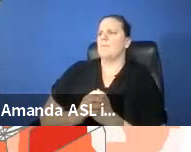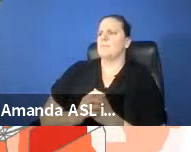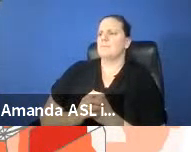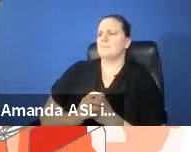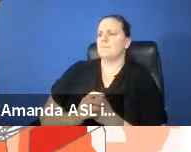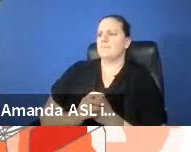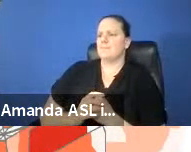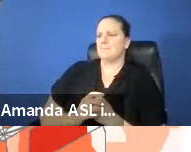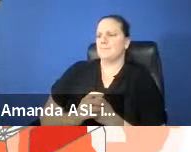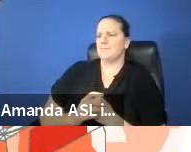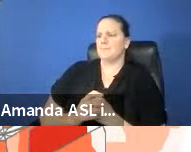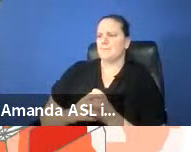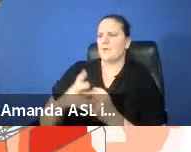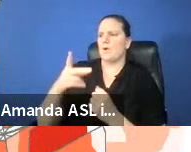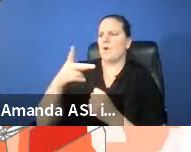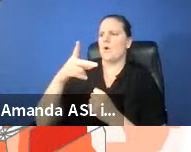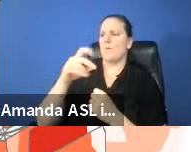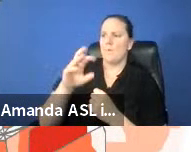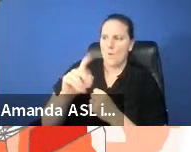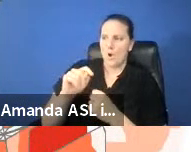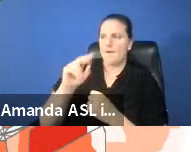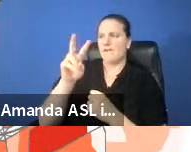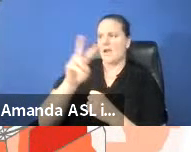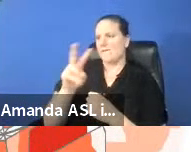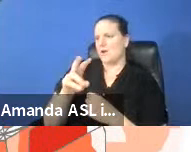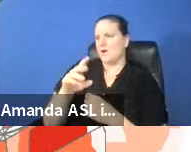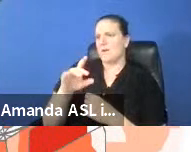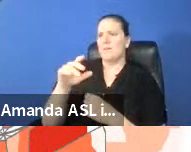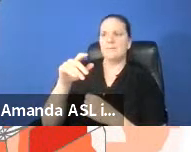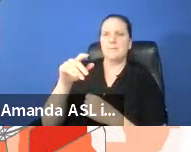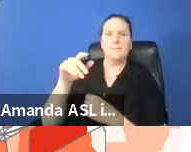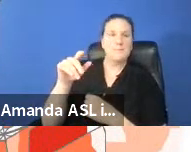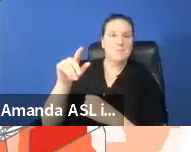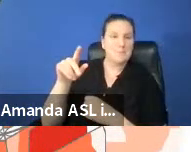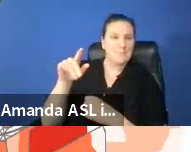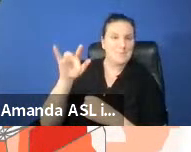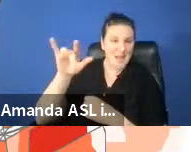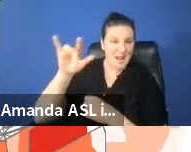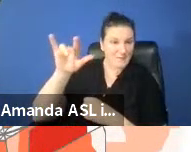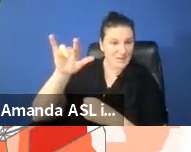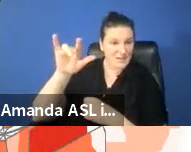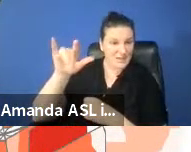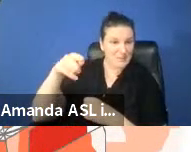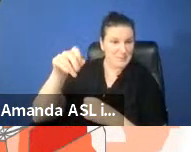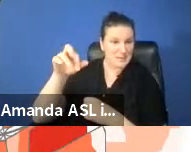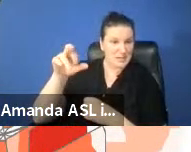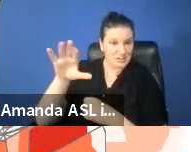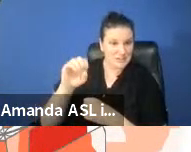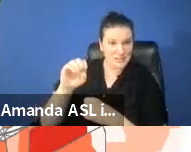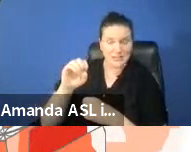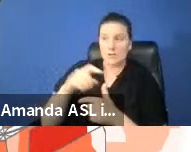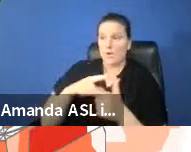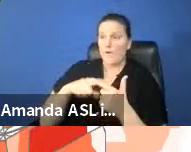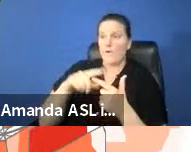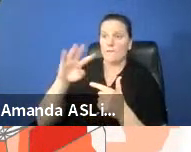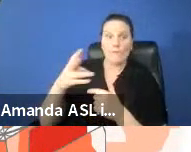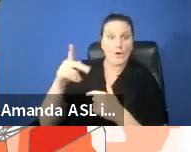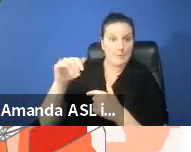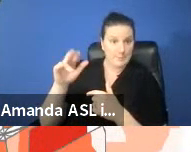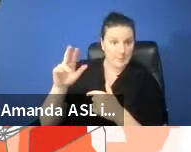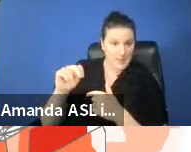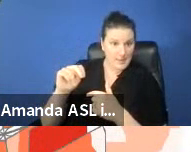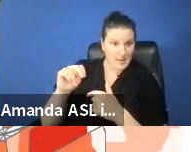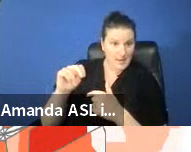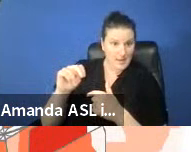along where the Port of Vancouver is, where Pearson Airfield is, and then along Fourth Plain Boulevard. I'll show you